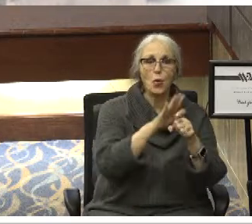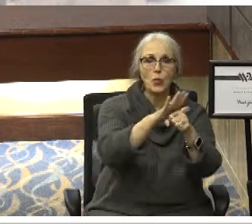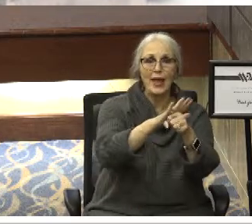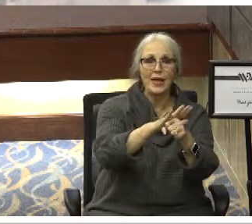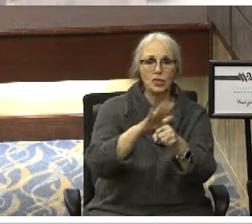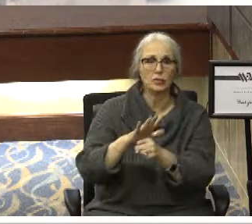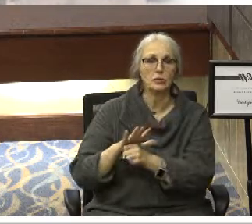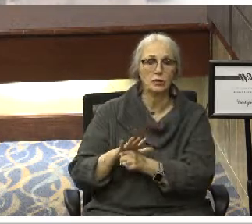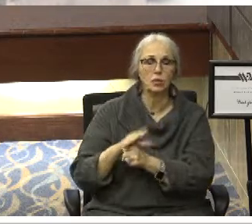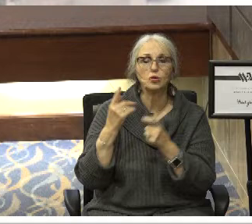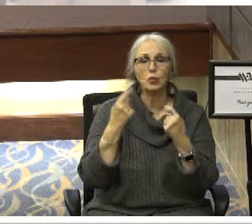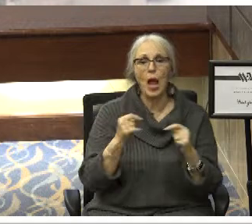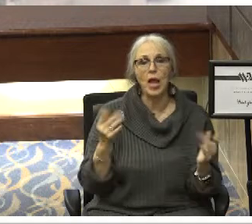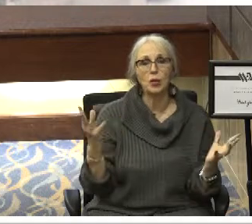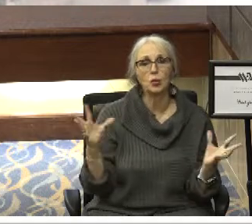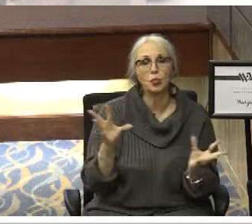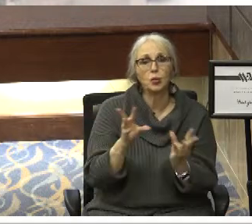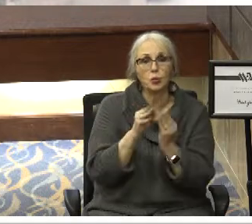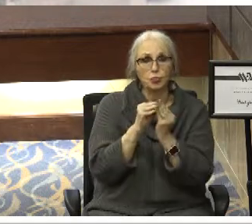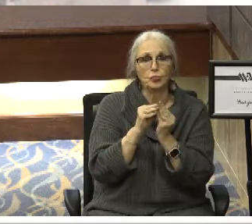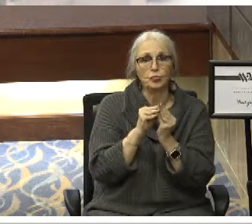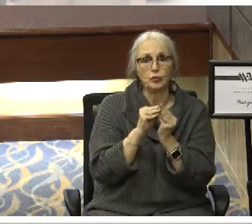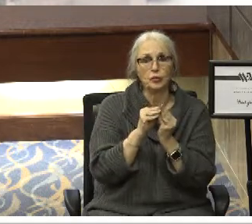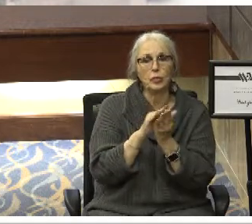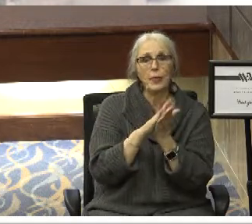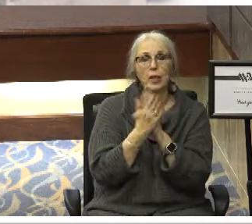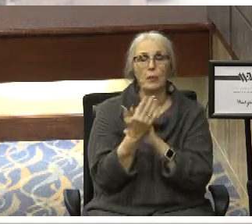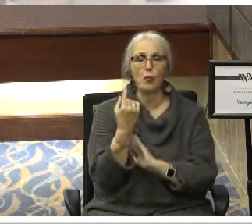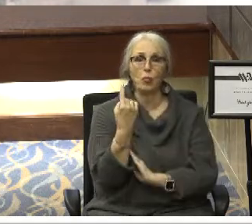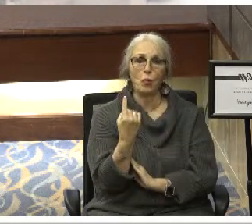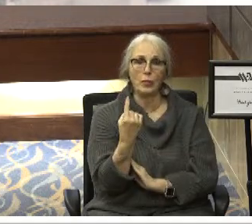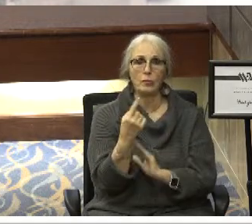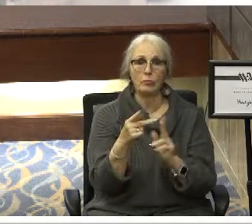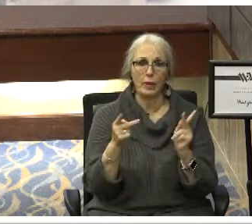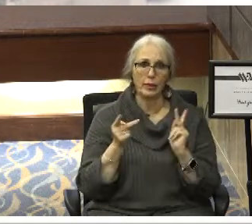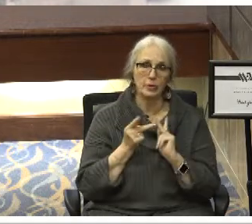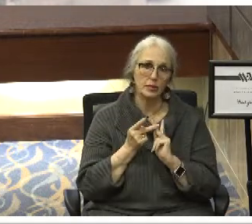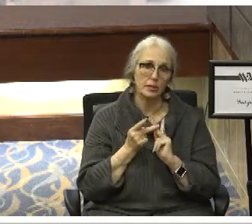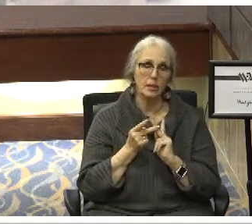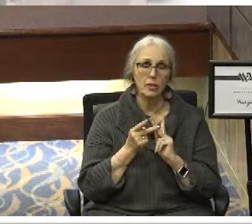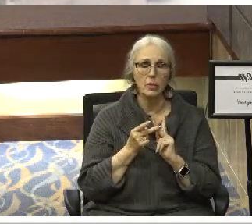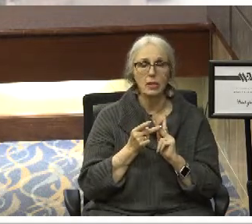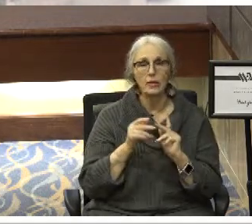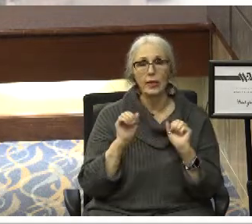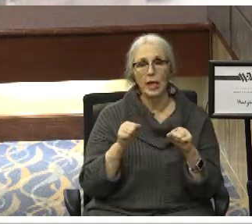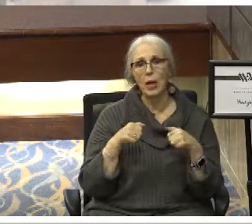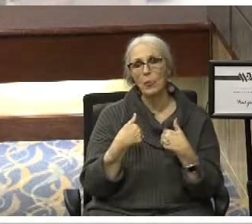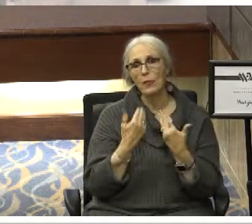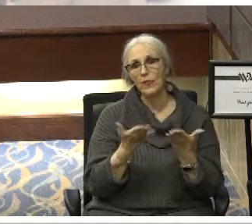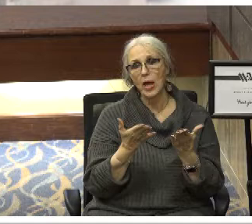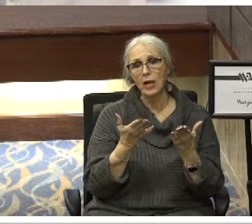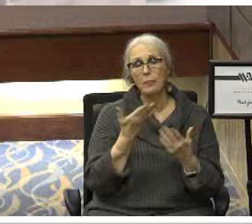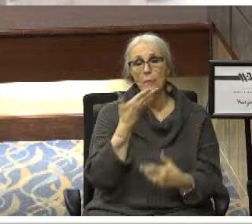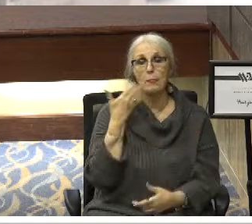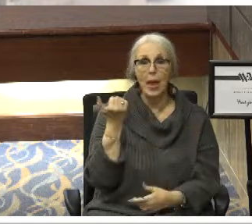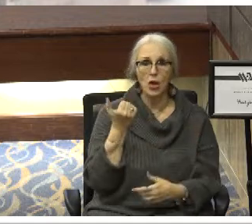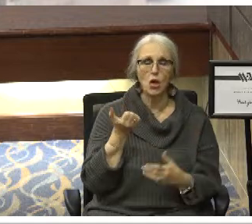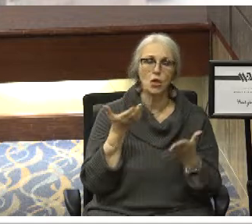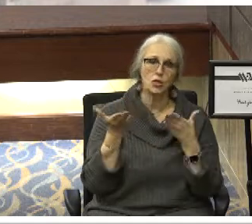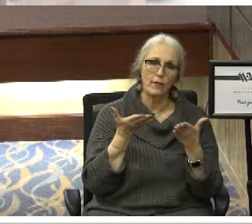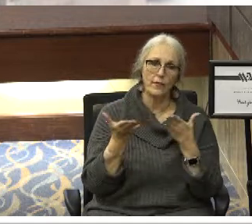is consolidate all their operations to one site, so they can provide better and more efficient